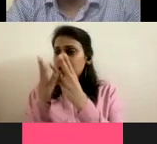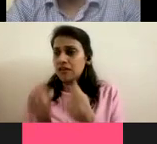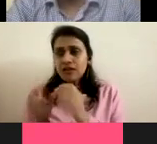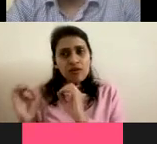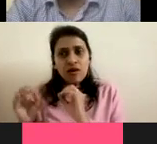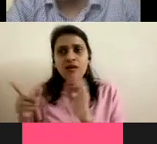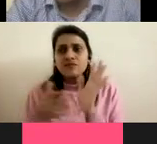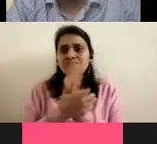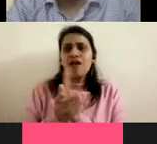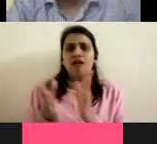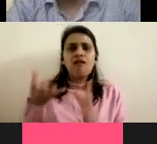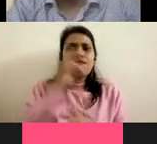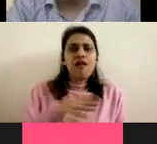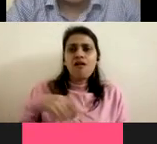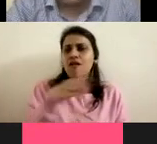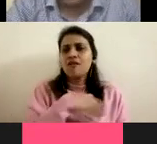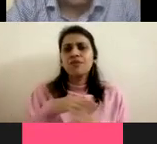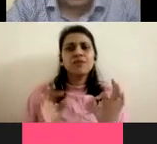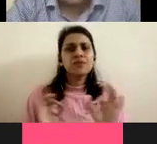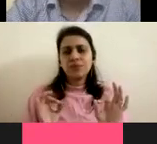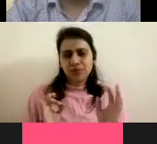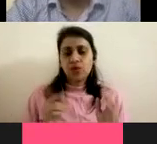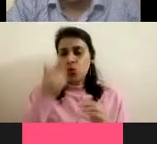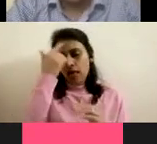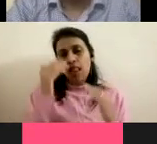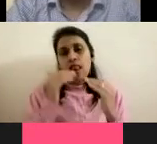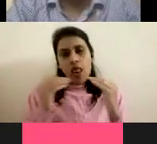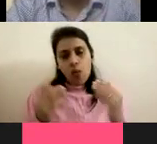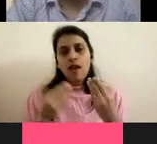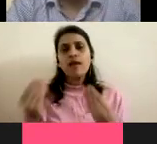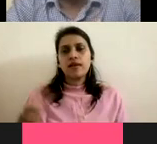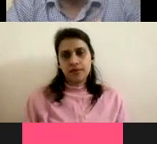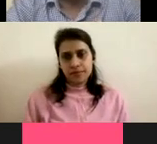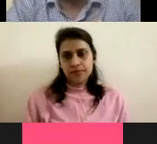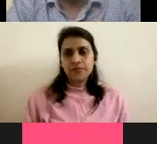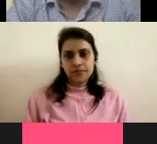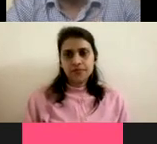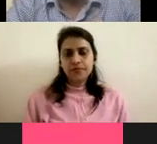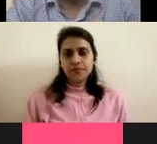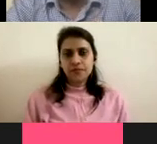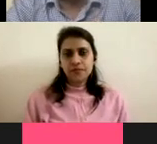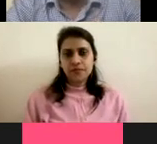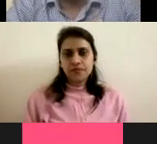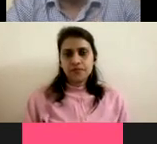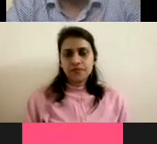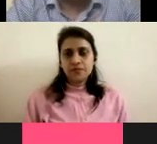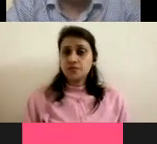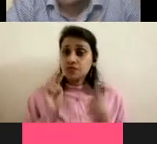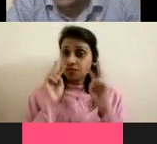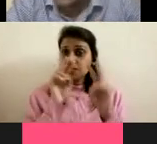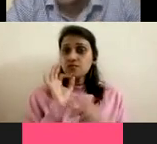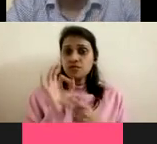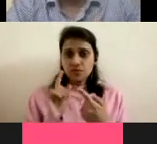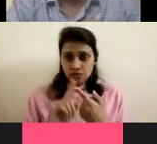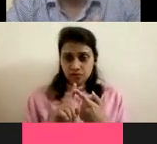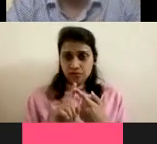of the barriers, remove those barriers and provide equal opportunity. Great. That's, and all that one needs to be really looking at is whether